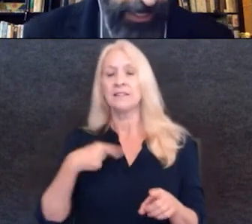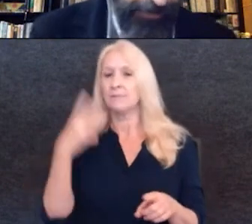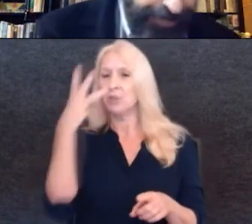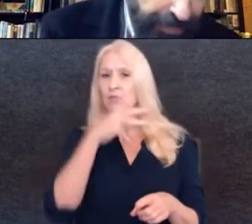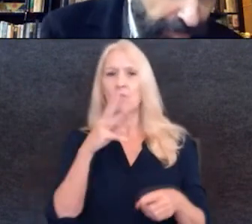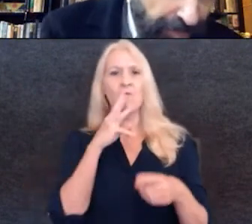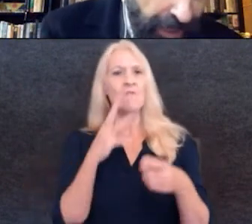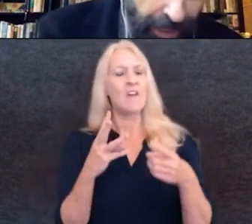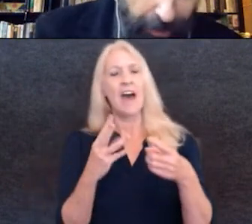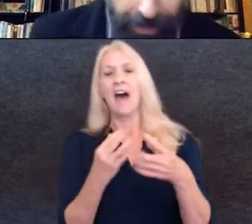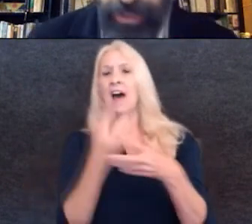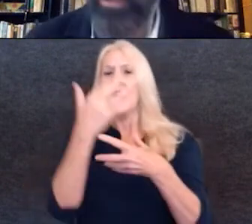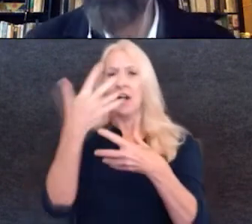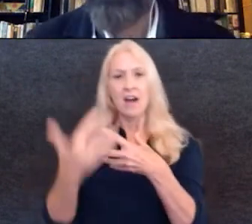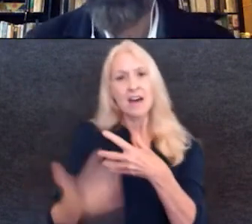by